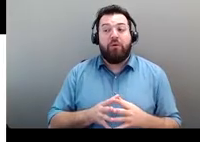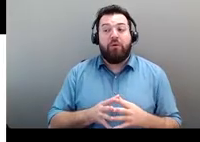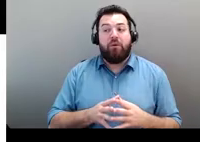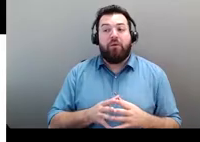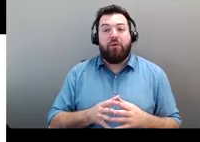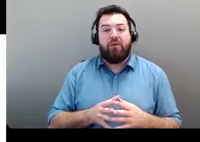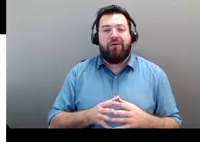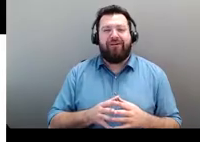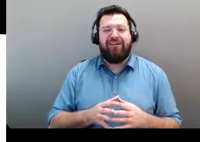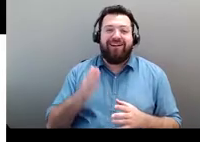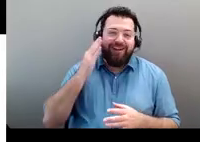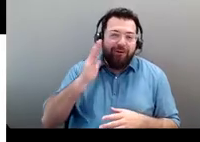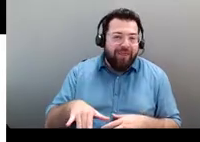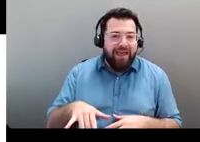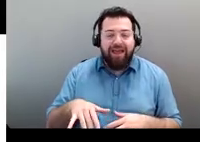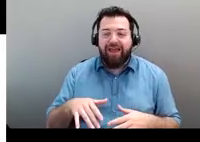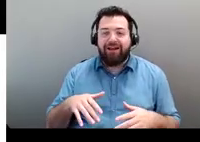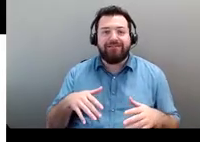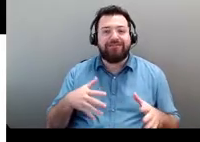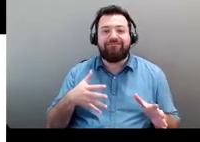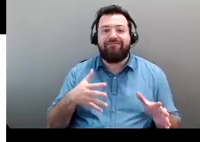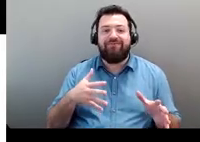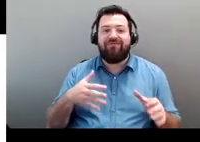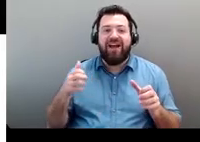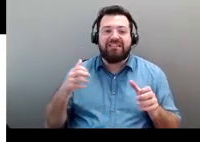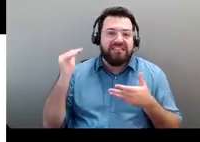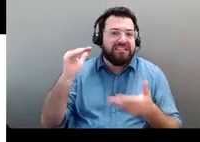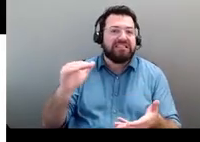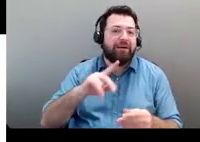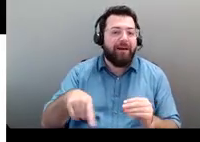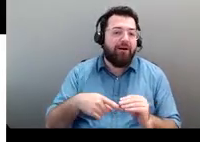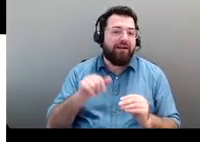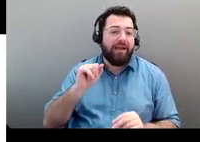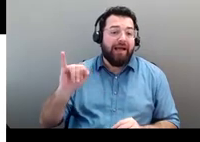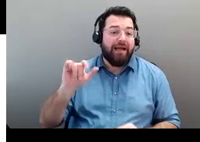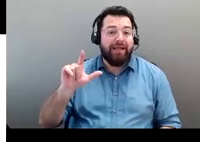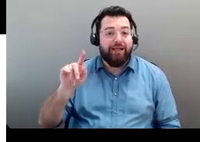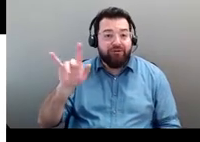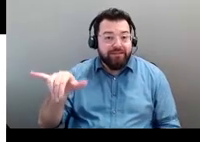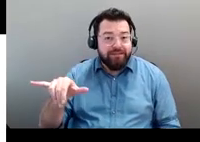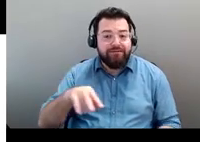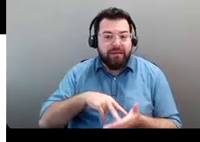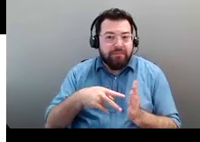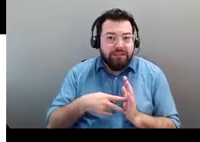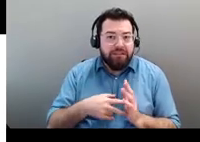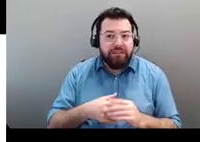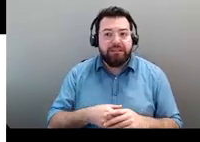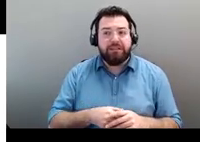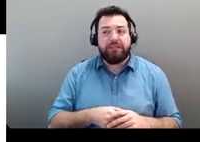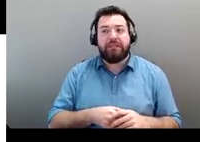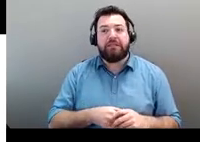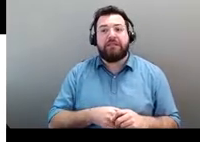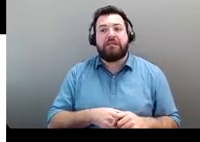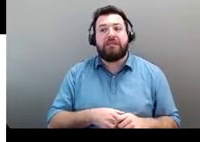I know that was a very quick discussion of what AI literacy is. Um, for